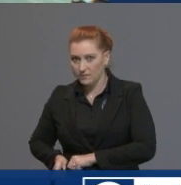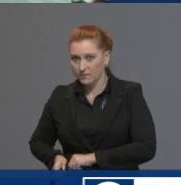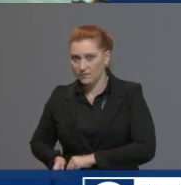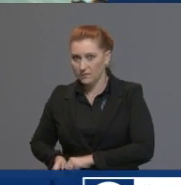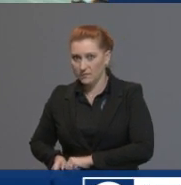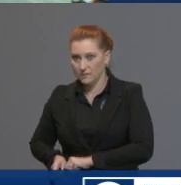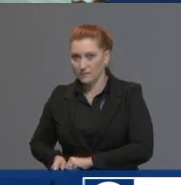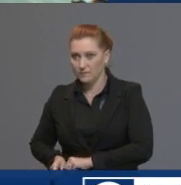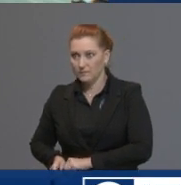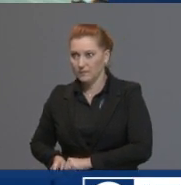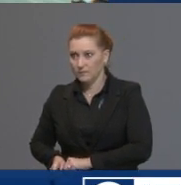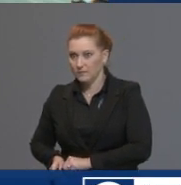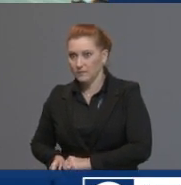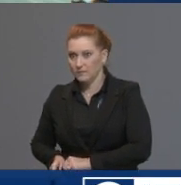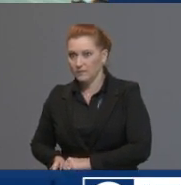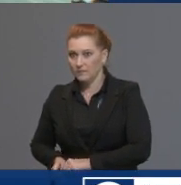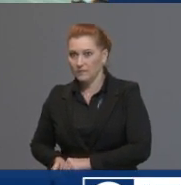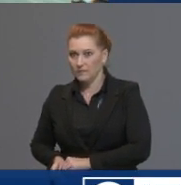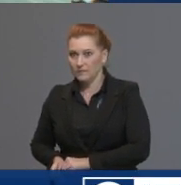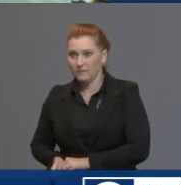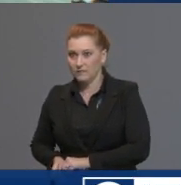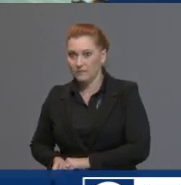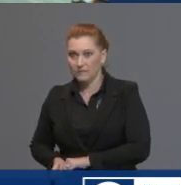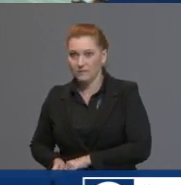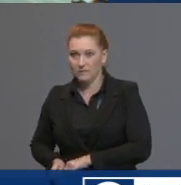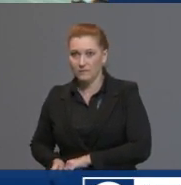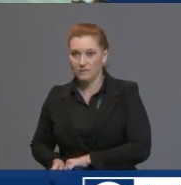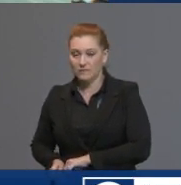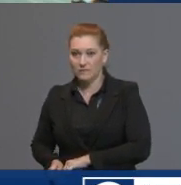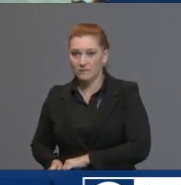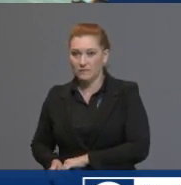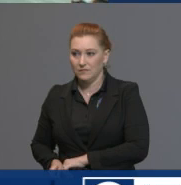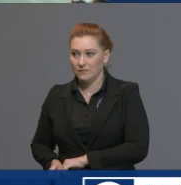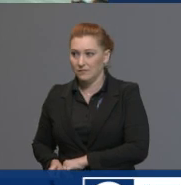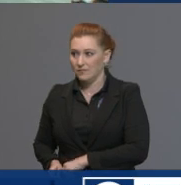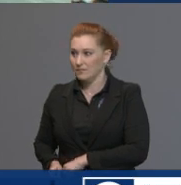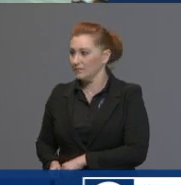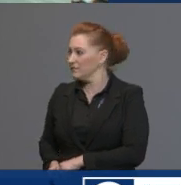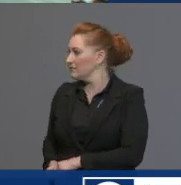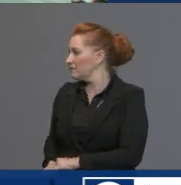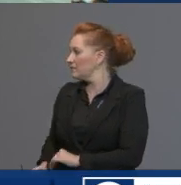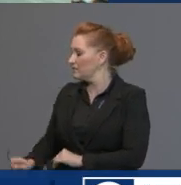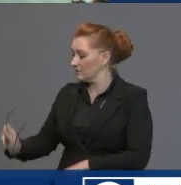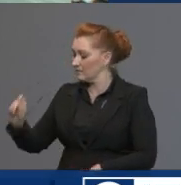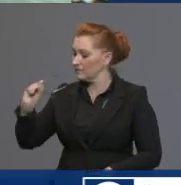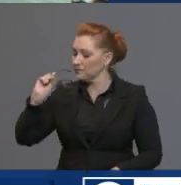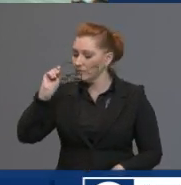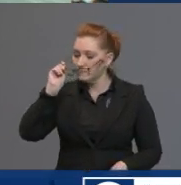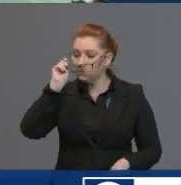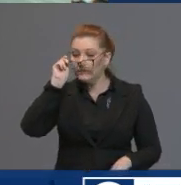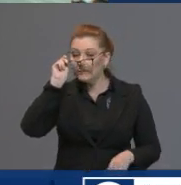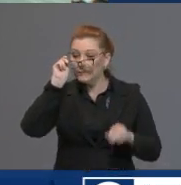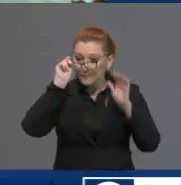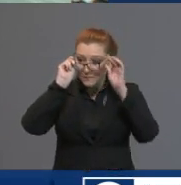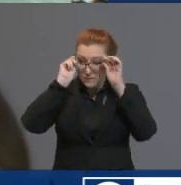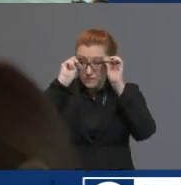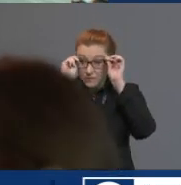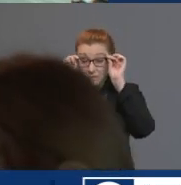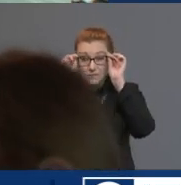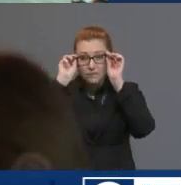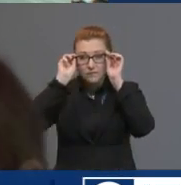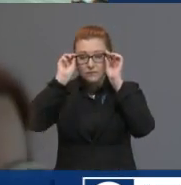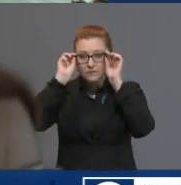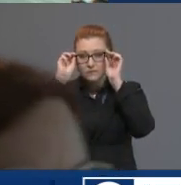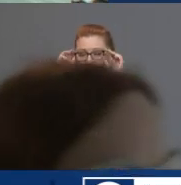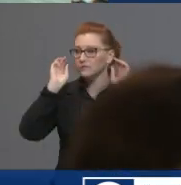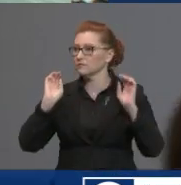Everything you guys are saying between yourselves is coming through on the live. I know. Just know once we go live, everything's going to come through. Thank you. Governor who? He's